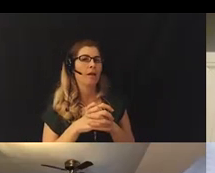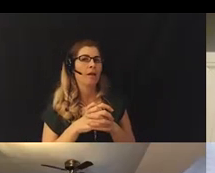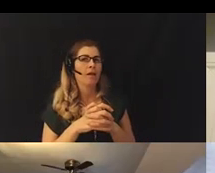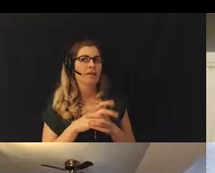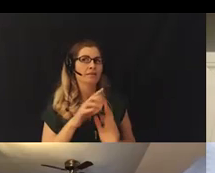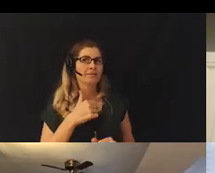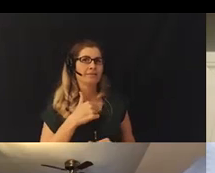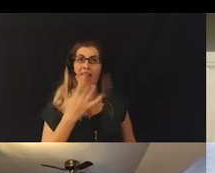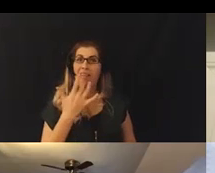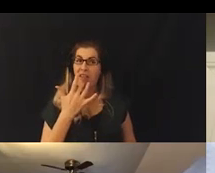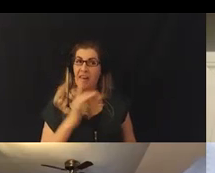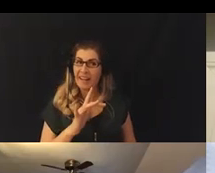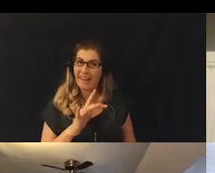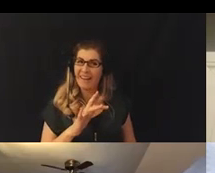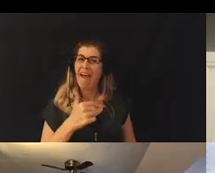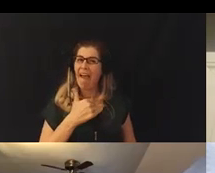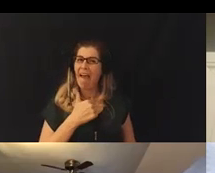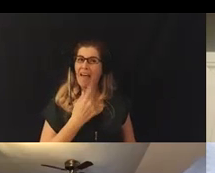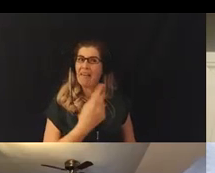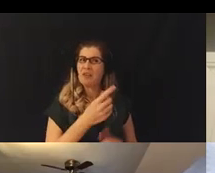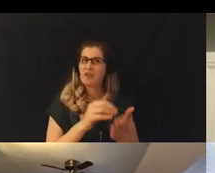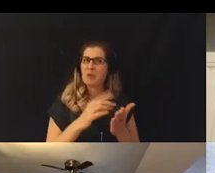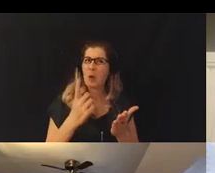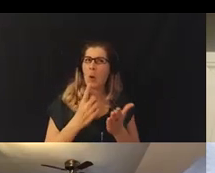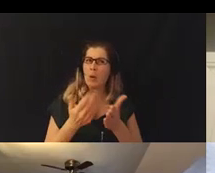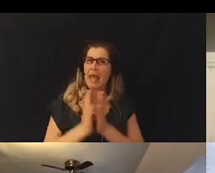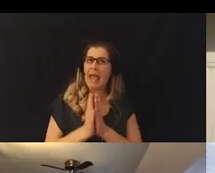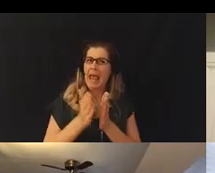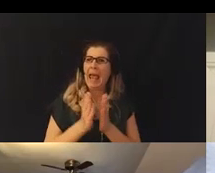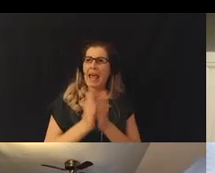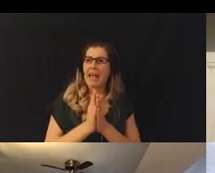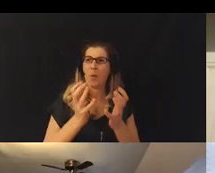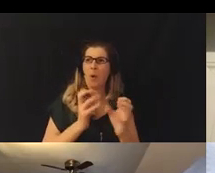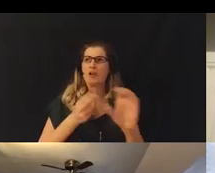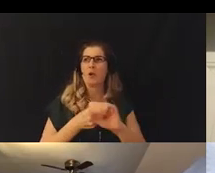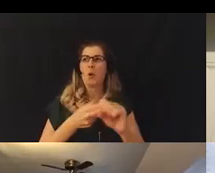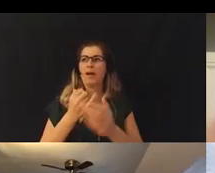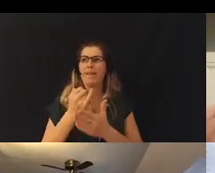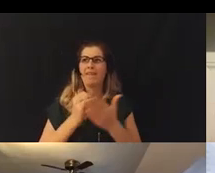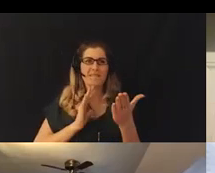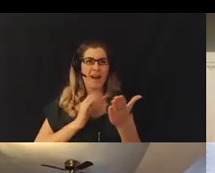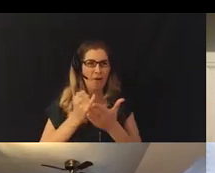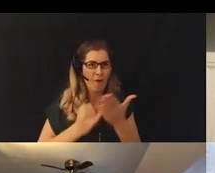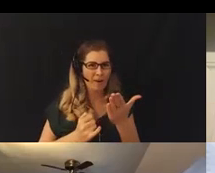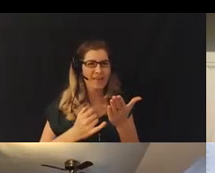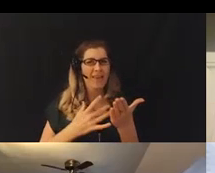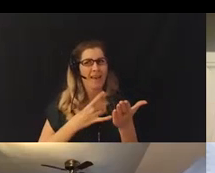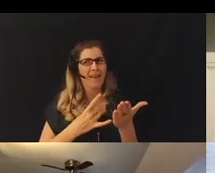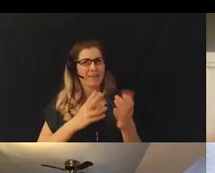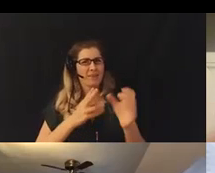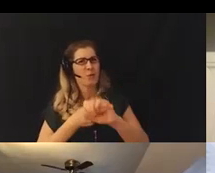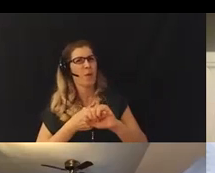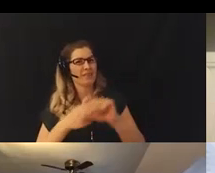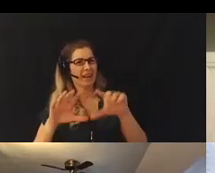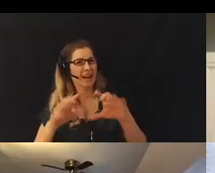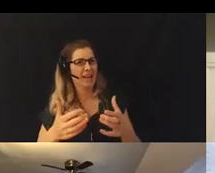luckily always have a lot of requests from students for art, fine art, visual art to be the one that they use that, they